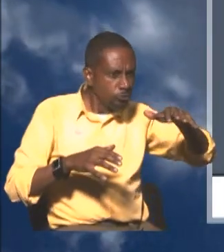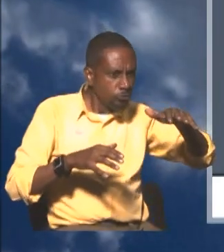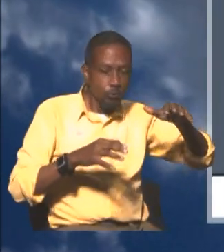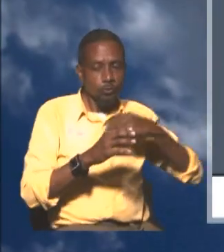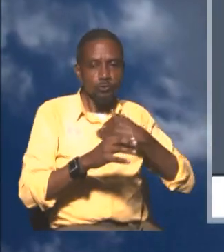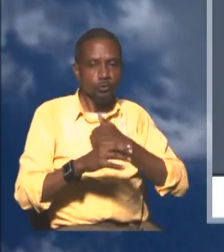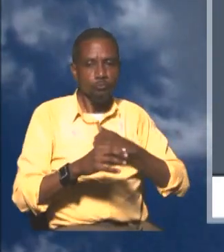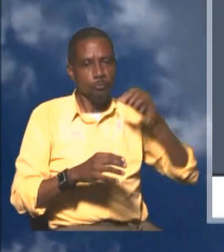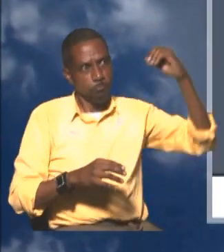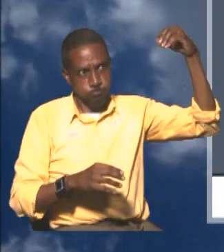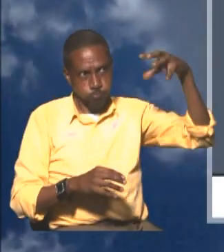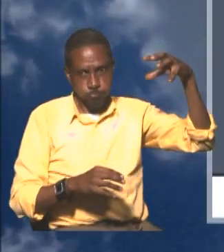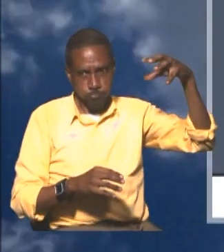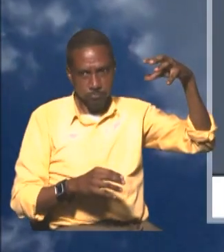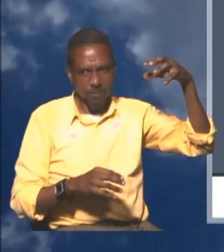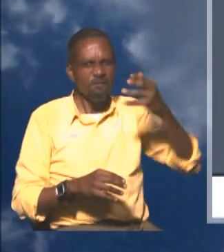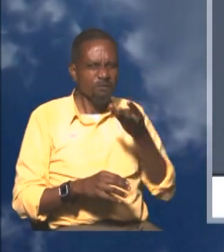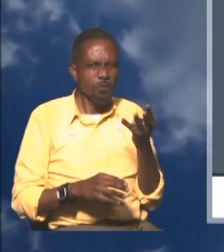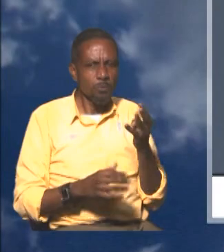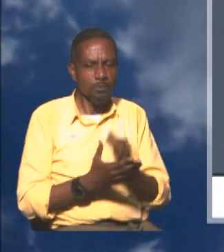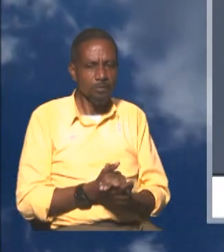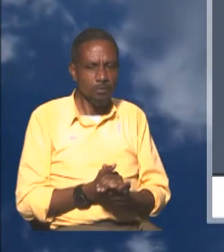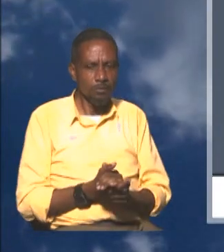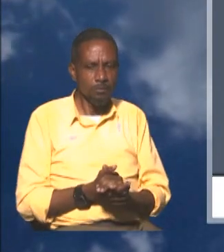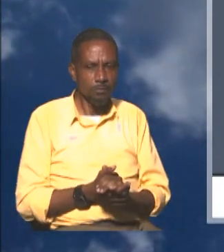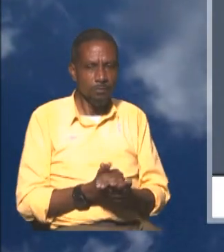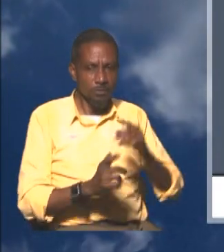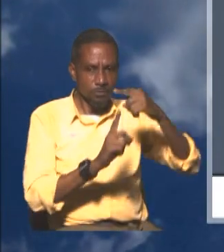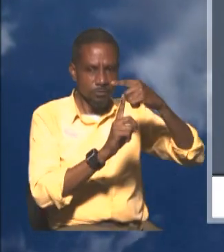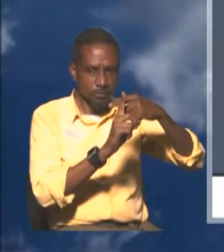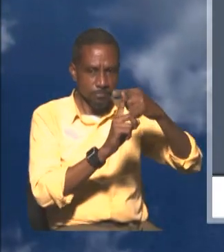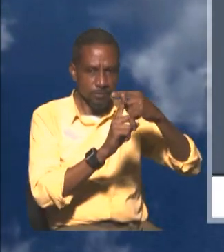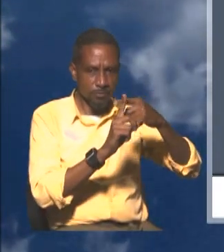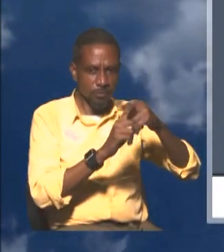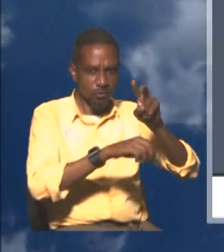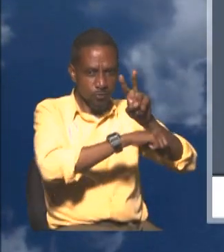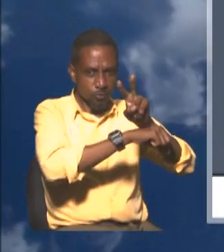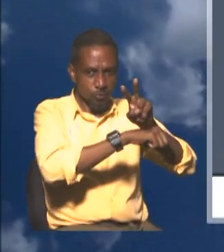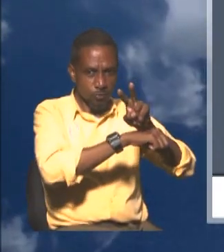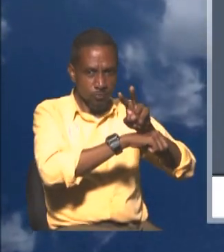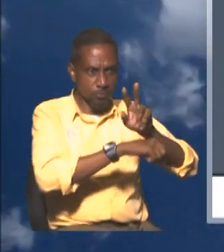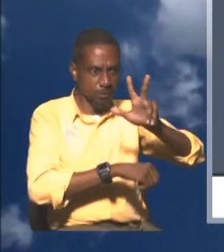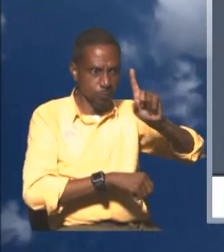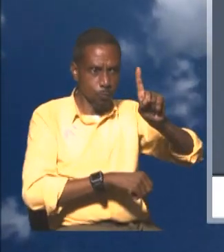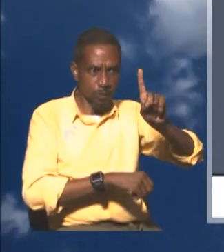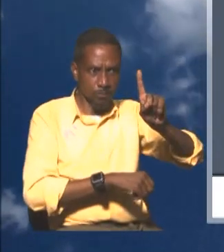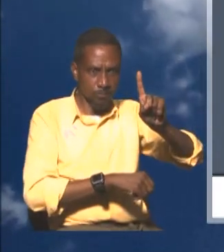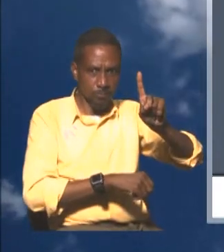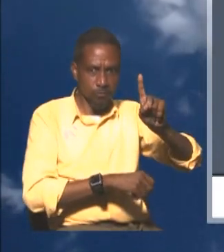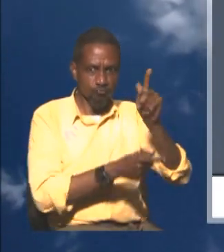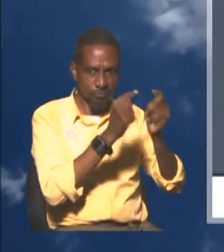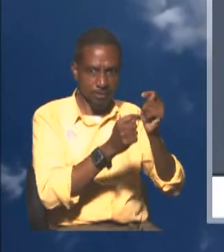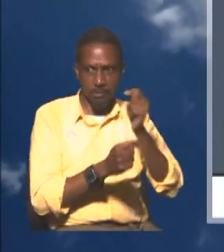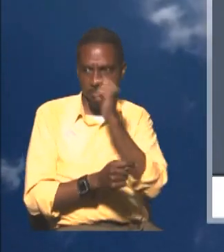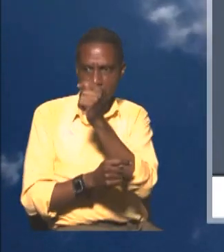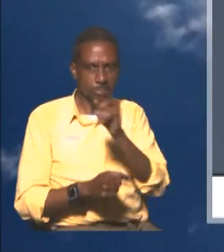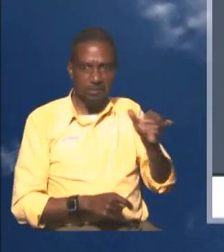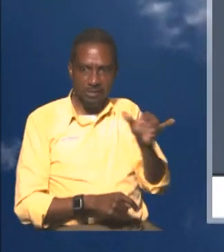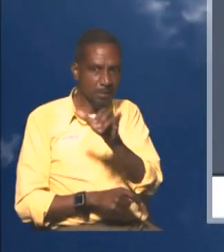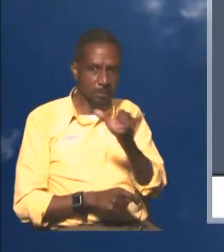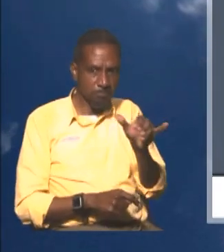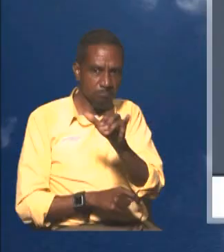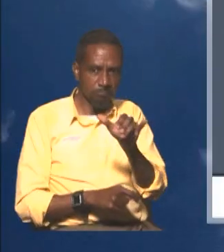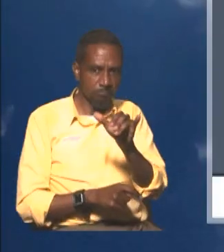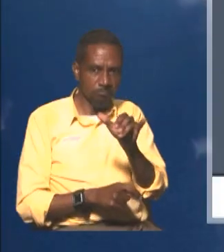sun. Now, your temperatures will peak around 2 p.m. with your temperature reaching 31 degrees for both Trinidad and